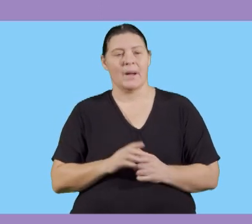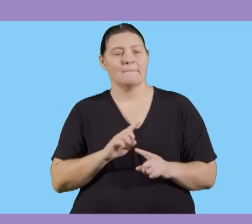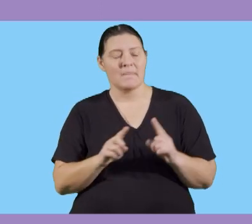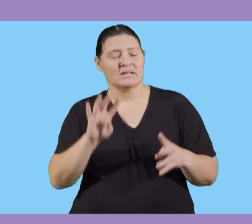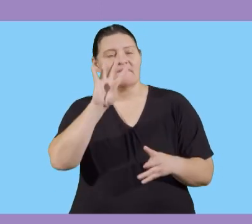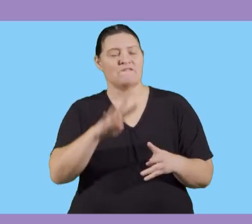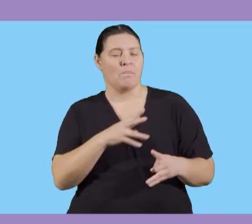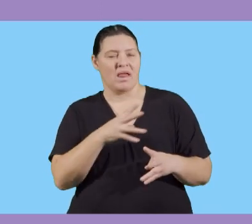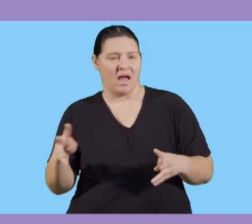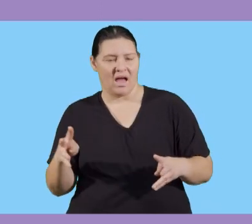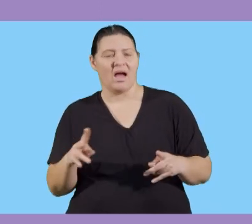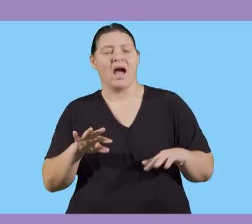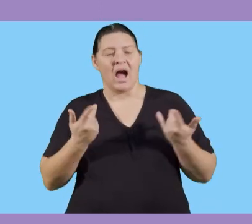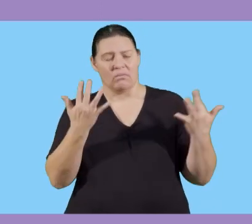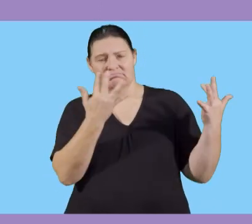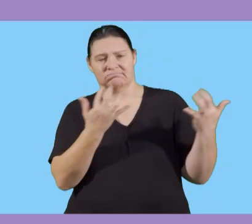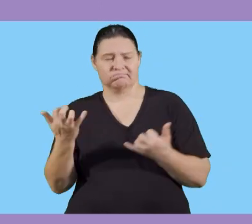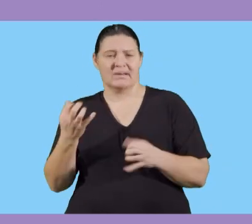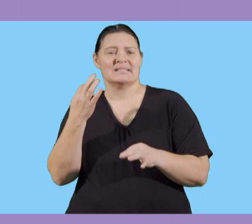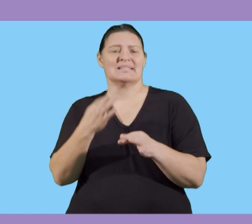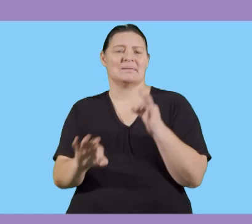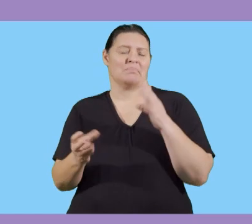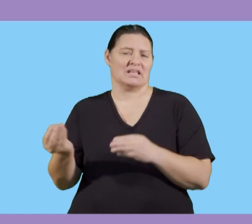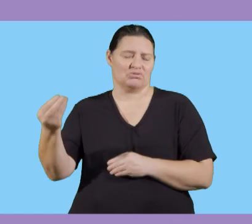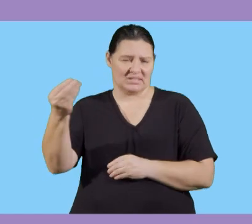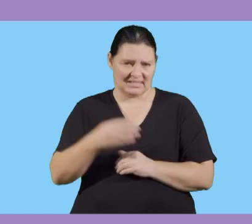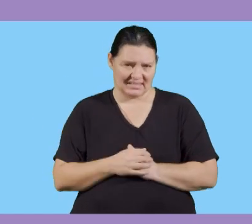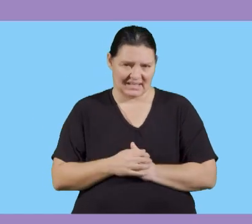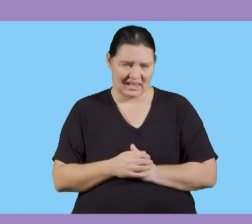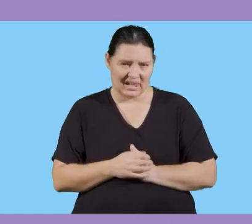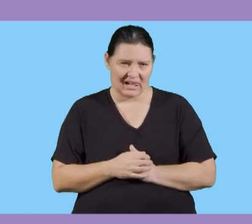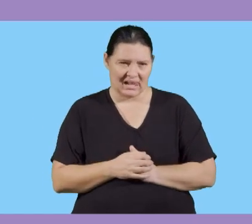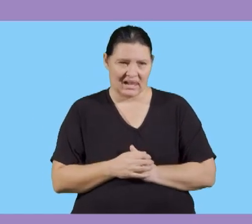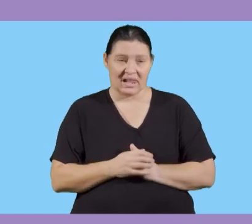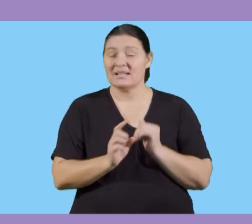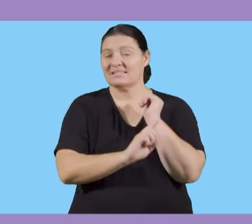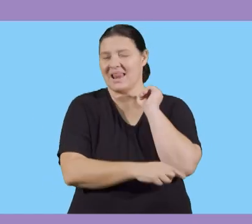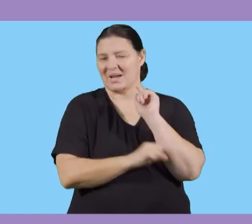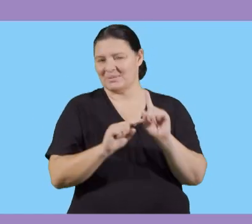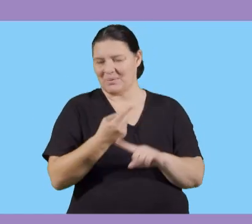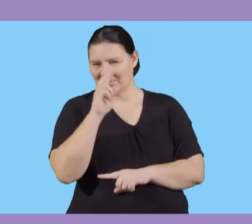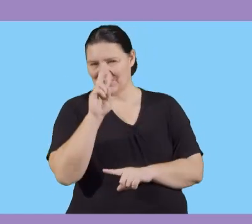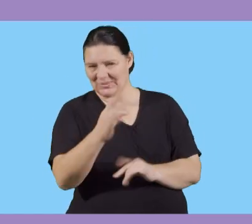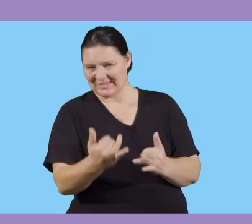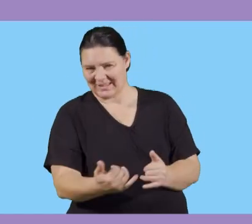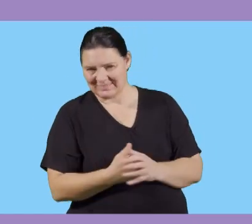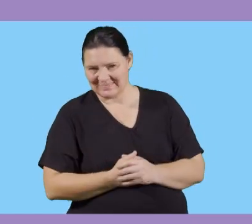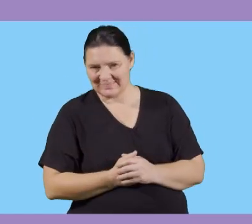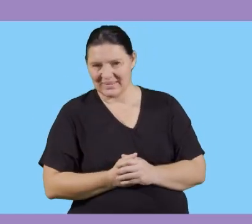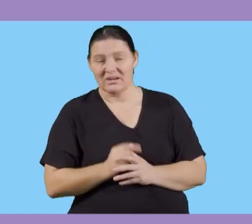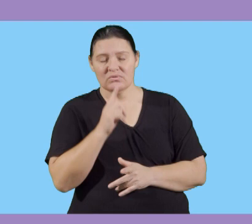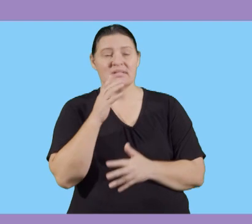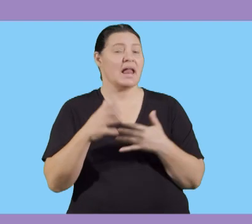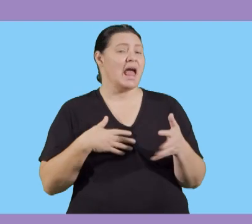used to calculate this simple interest. And that is the last point that we are going to look at today. So we are still dealing with the